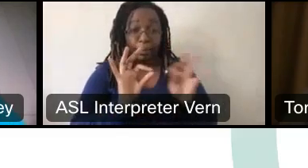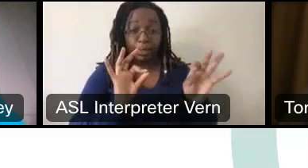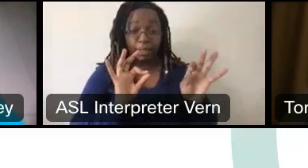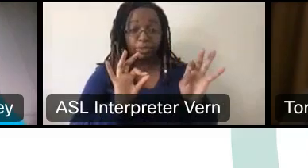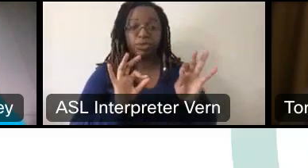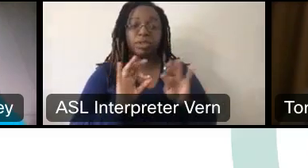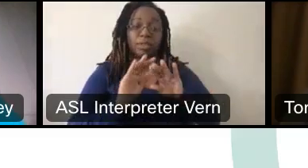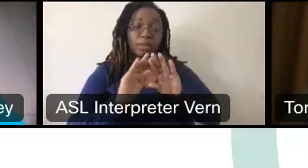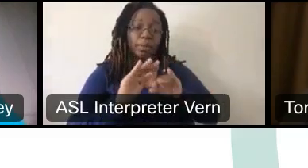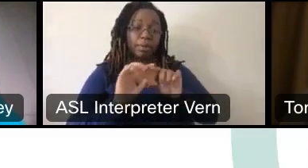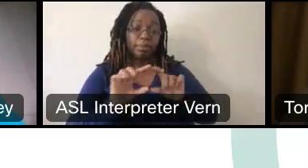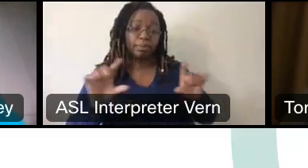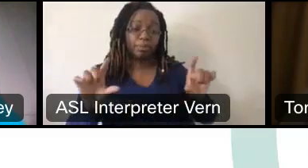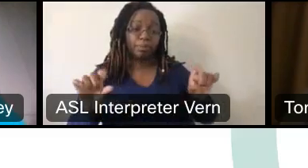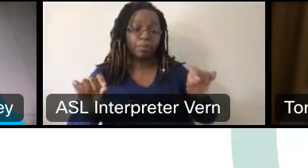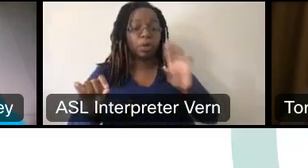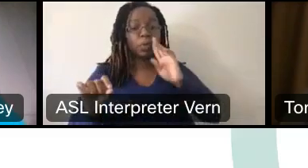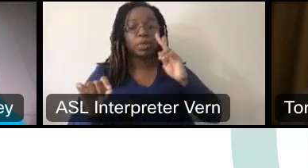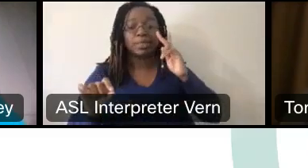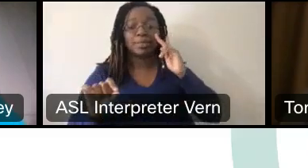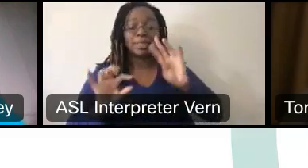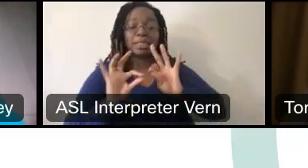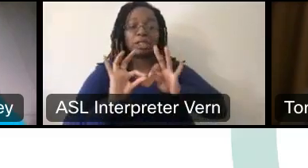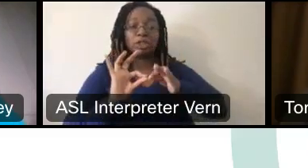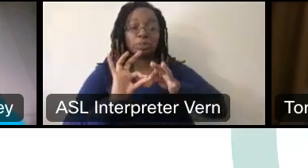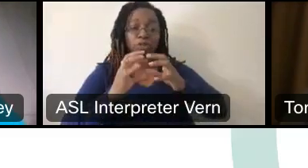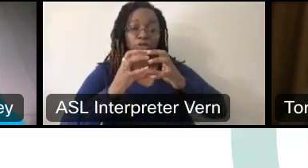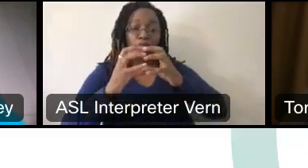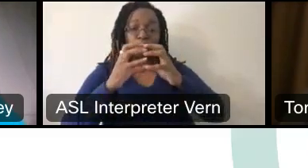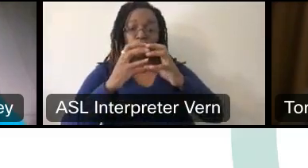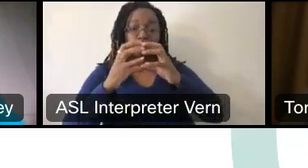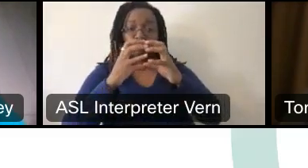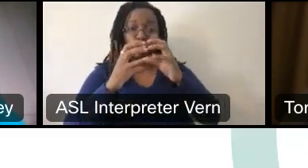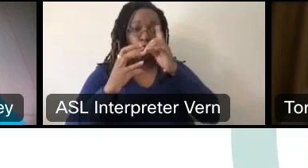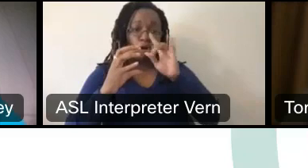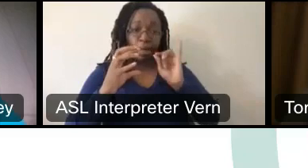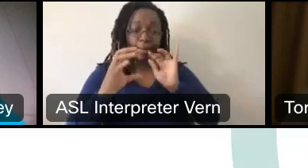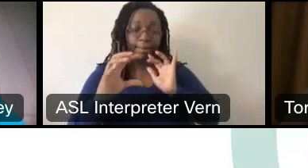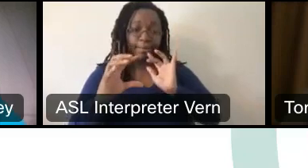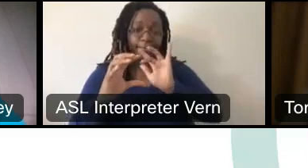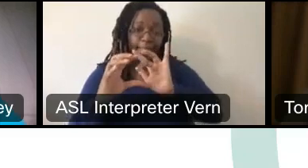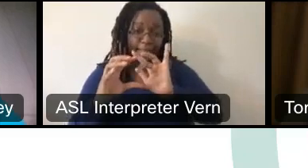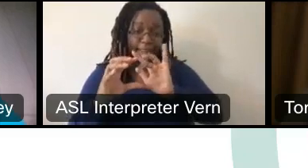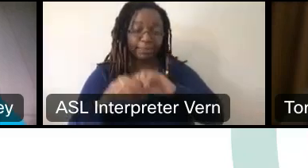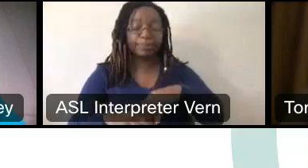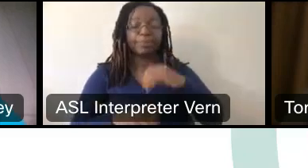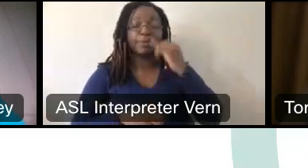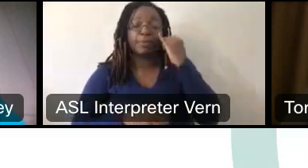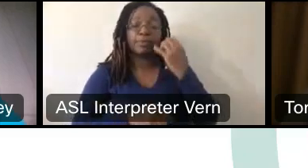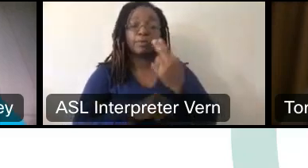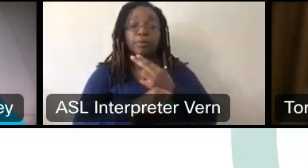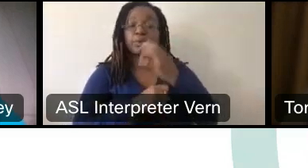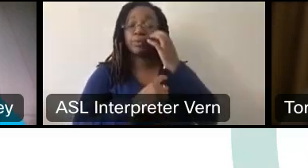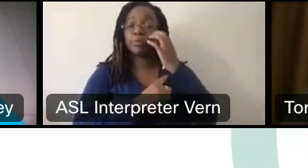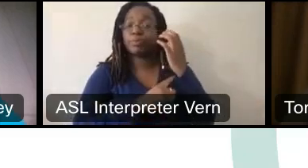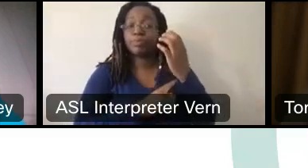icon to the bottom left that looks like a globe. For people connecting with a mobile device, you can choose